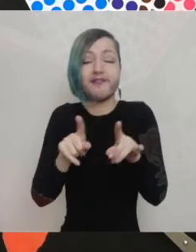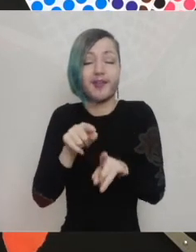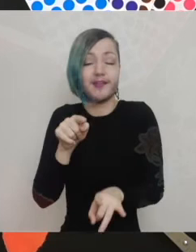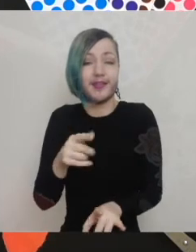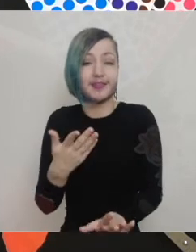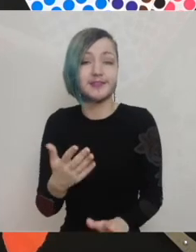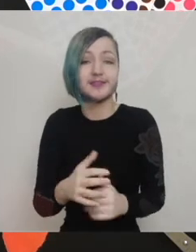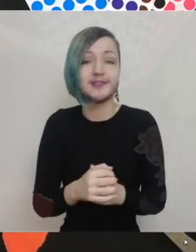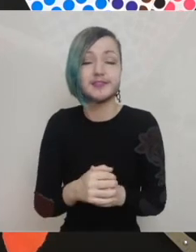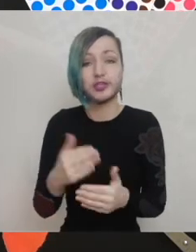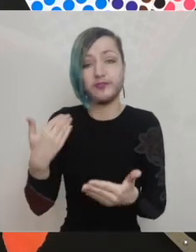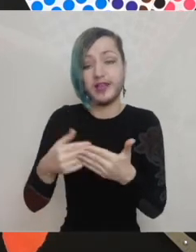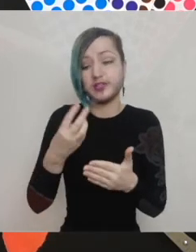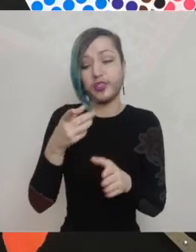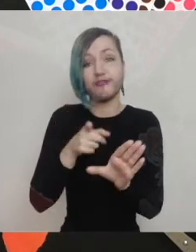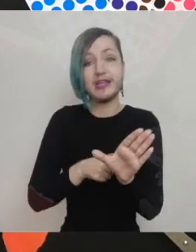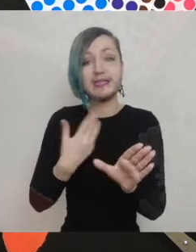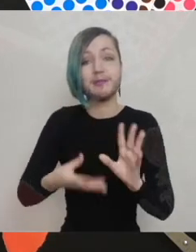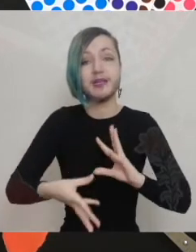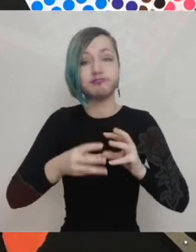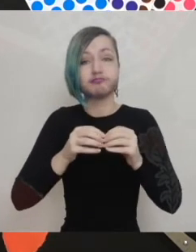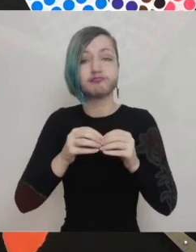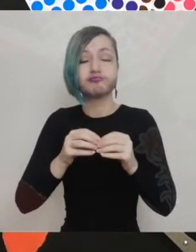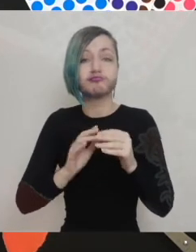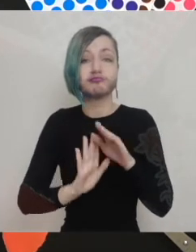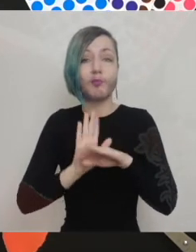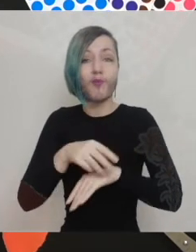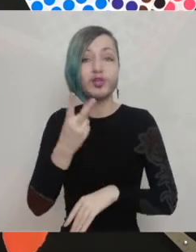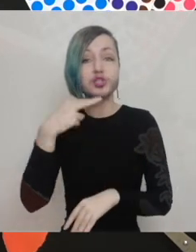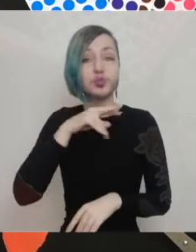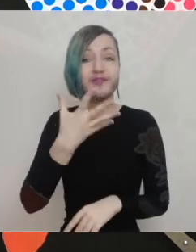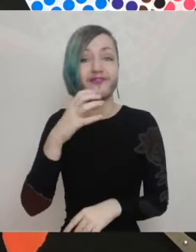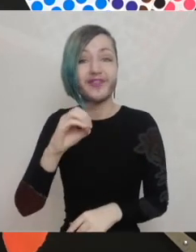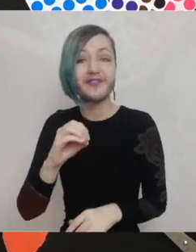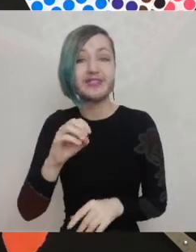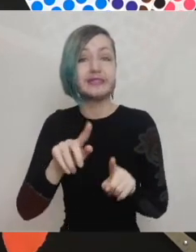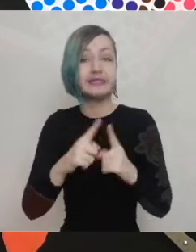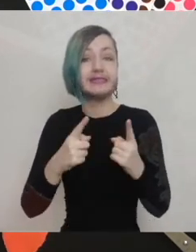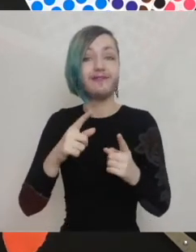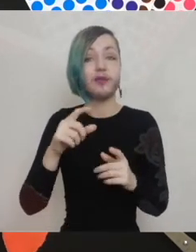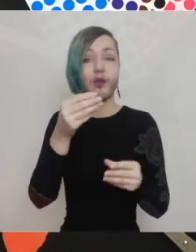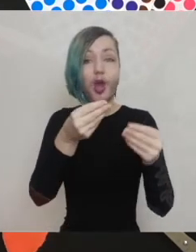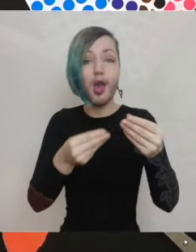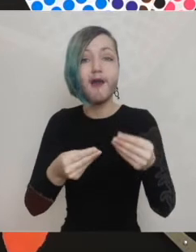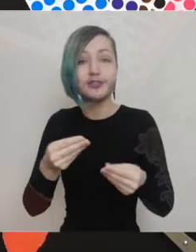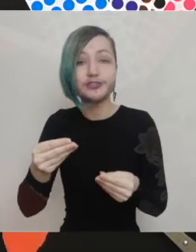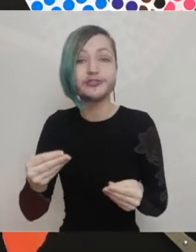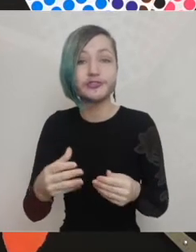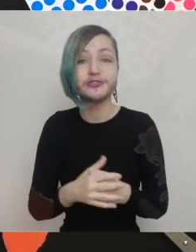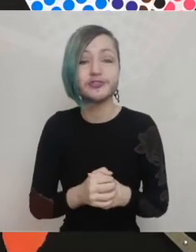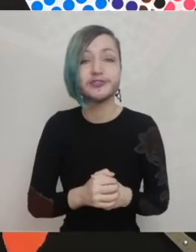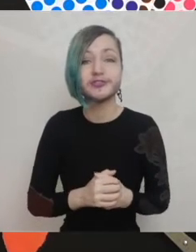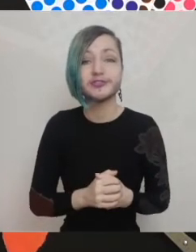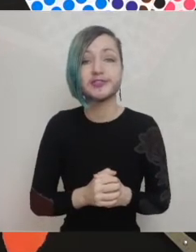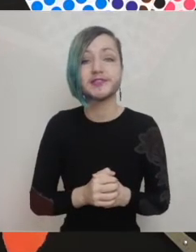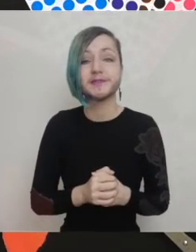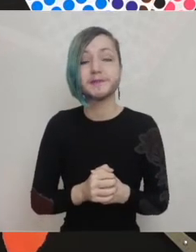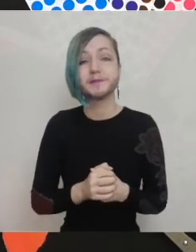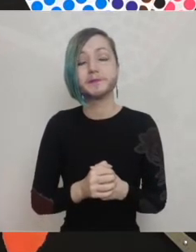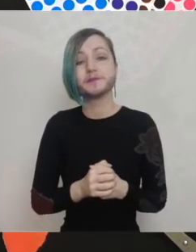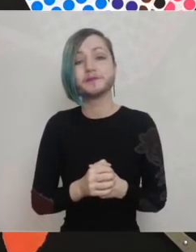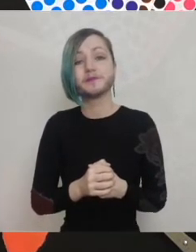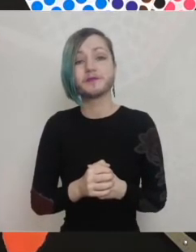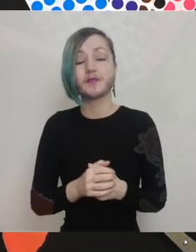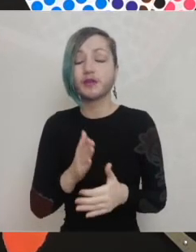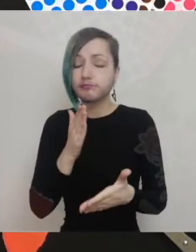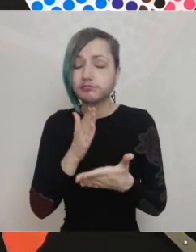last 3 years, I've created over 250 pieces. And it really